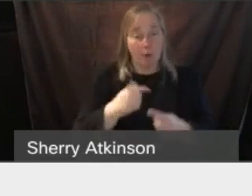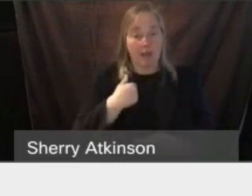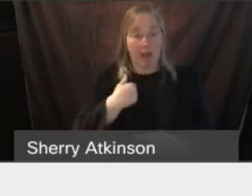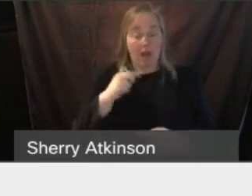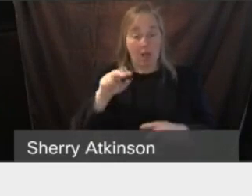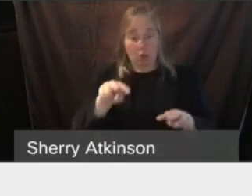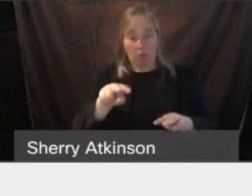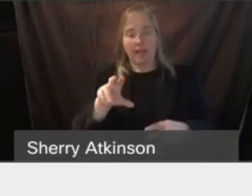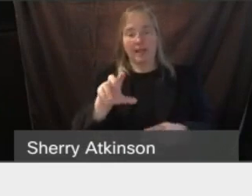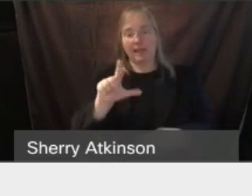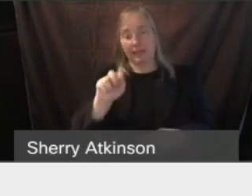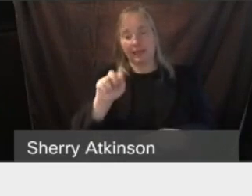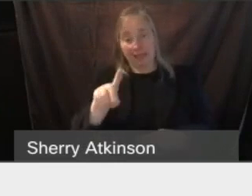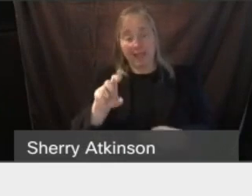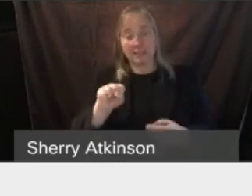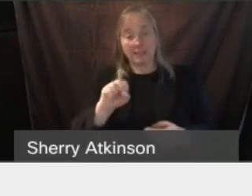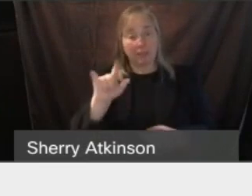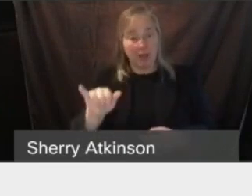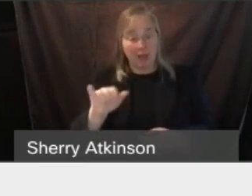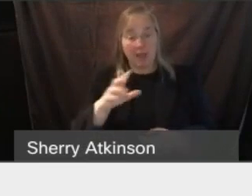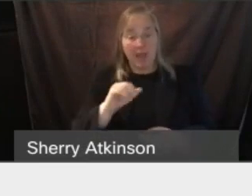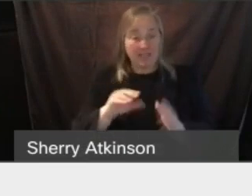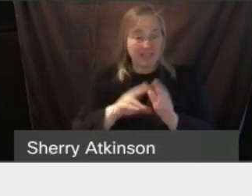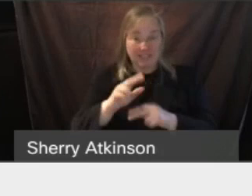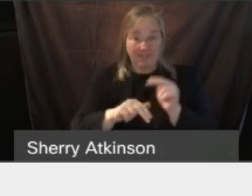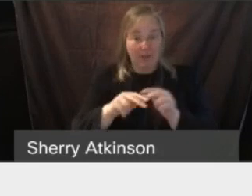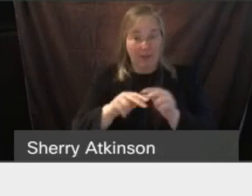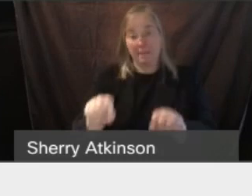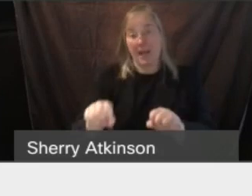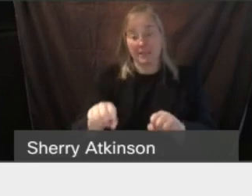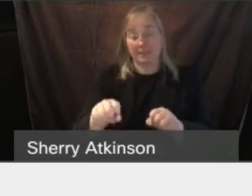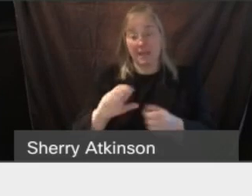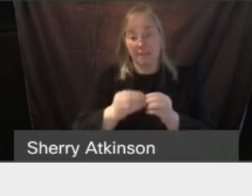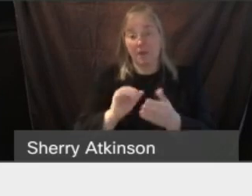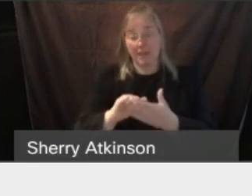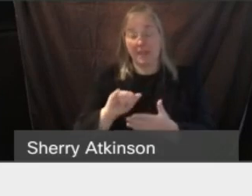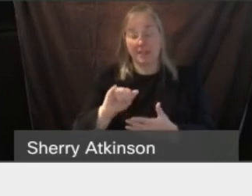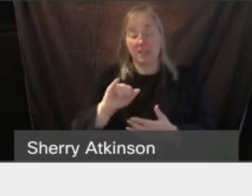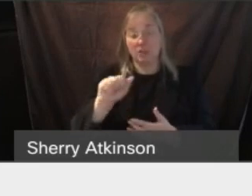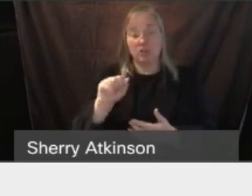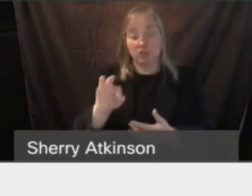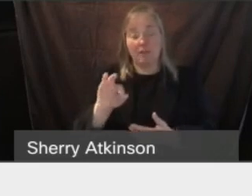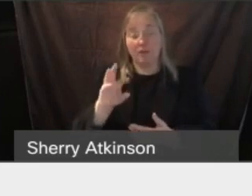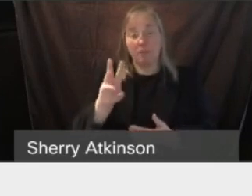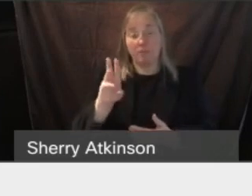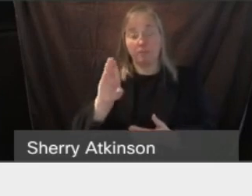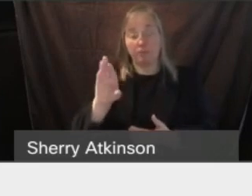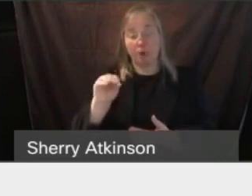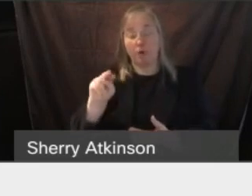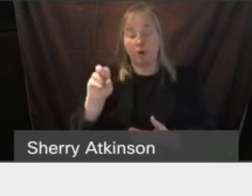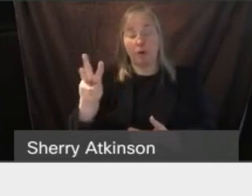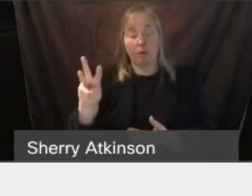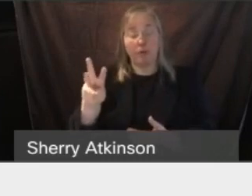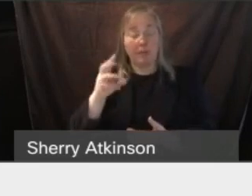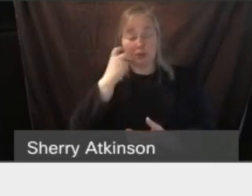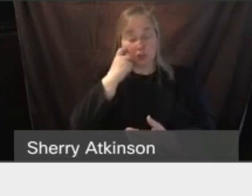land supply and development capacity numbers that Jeff Bronow just covered, I look back